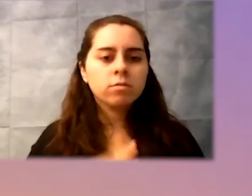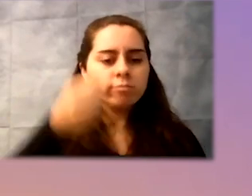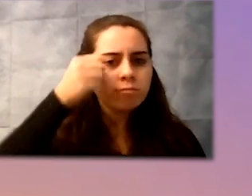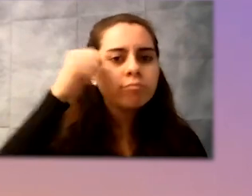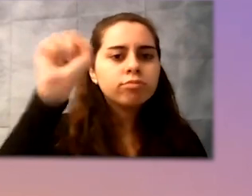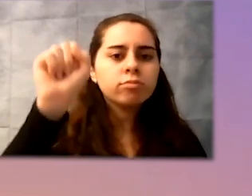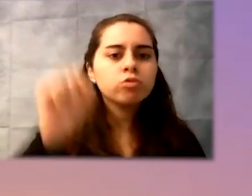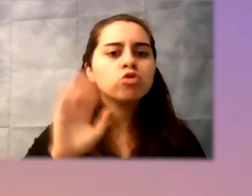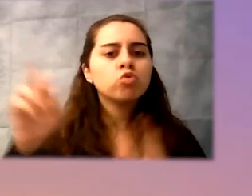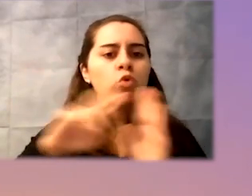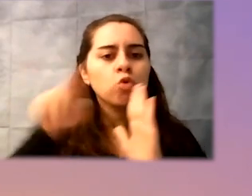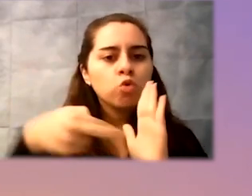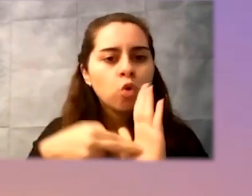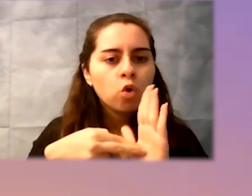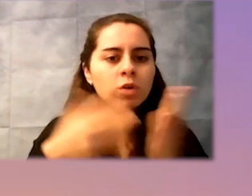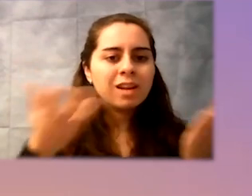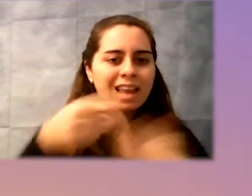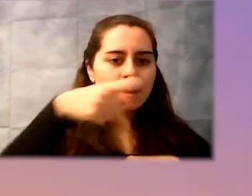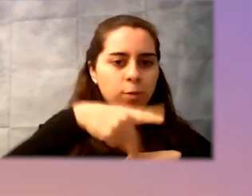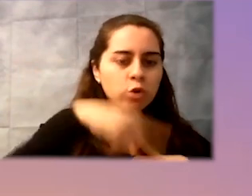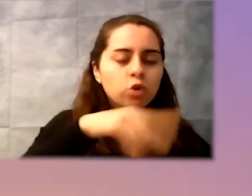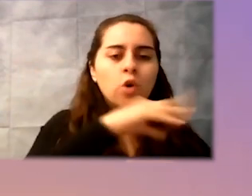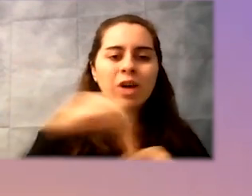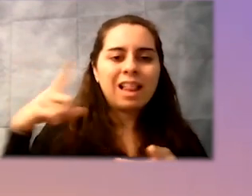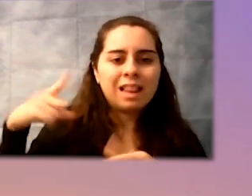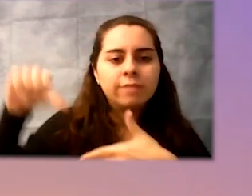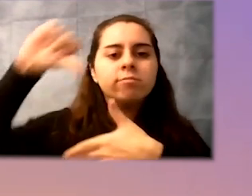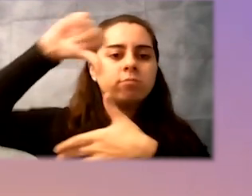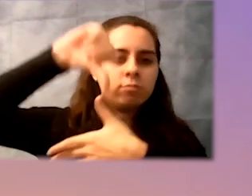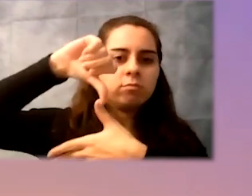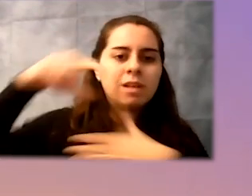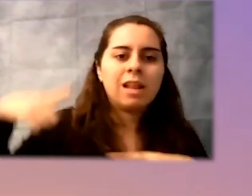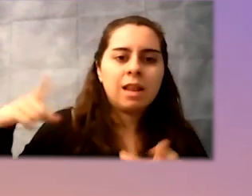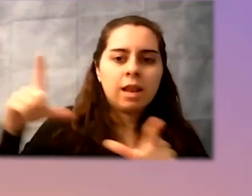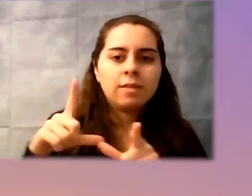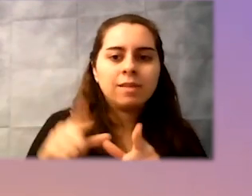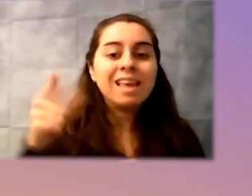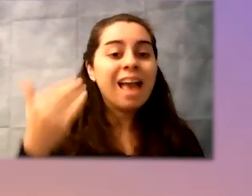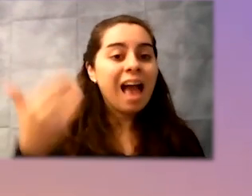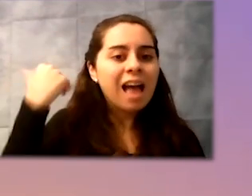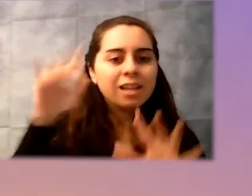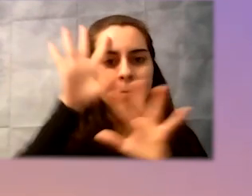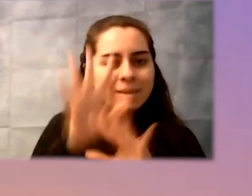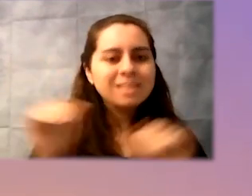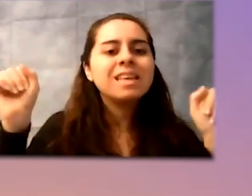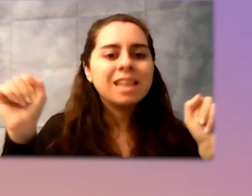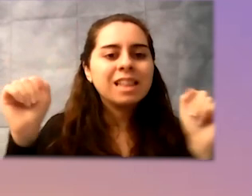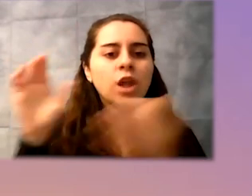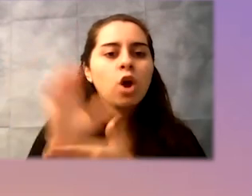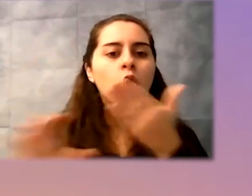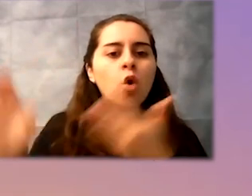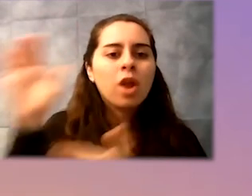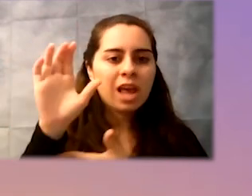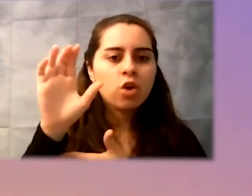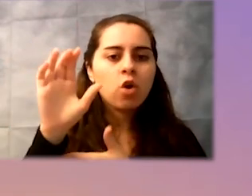Rico, the Caribbean, and Latin America. She is the former president of the Colegio de Abogados y Abogadas de Puerto Rico, the Puerto Rican Bar